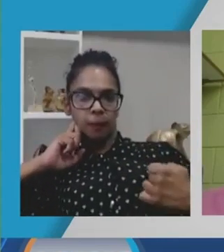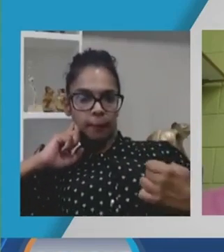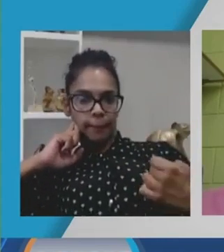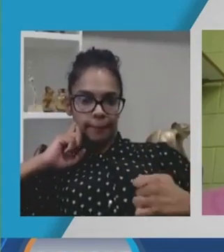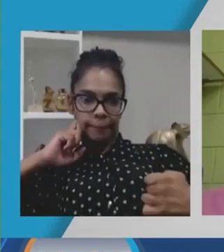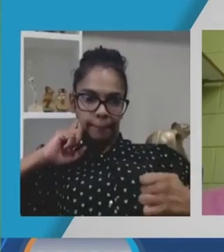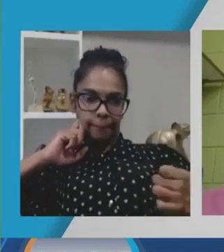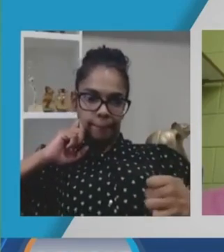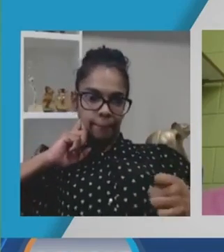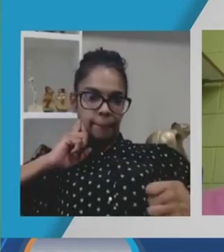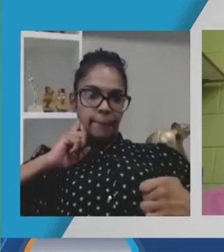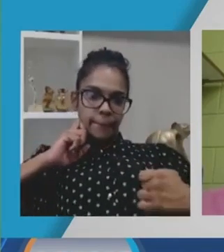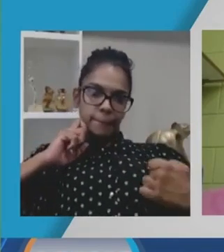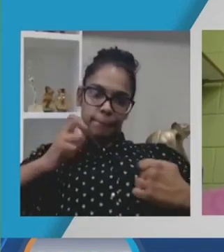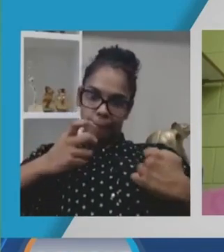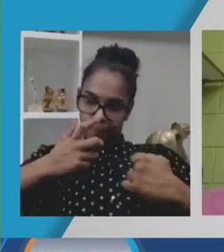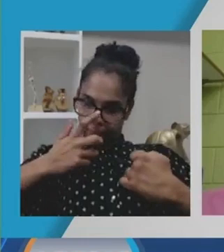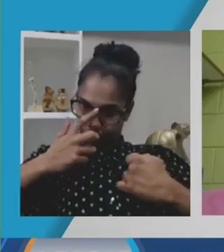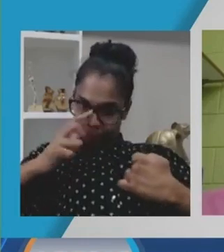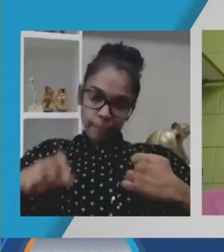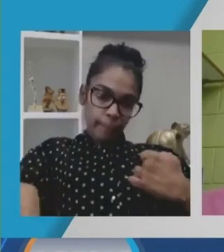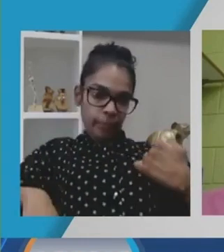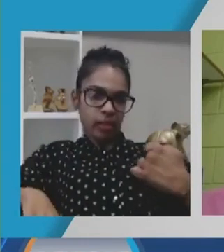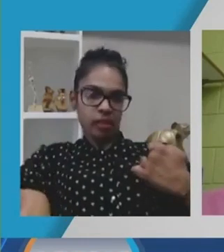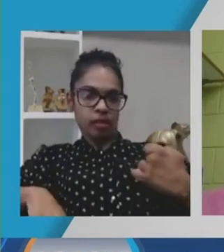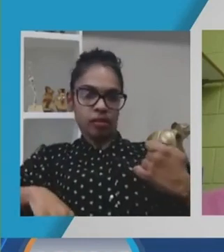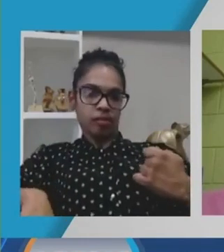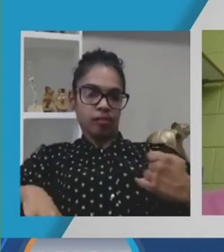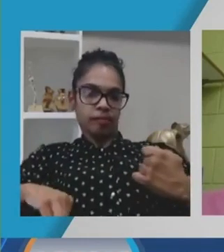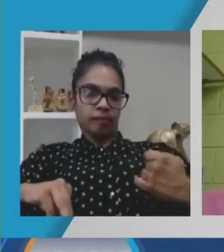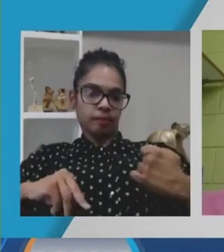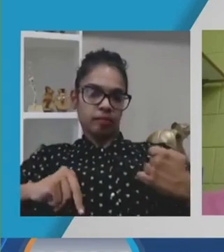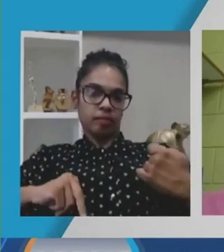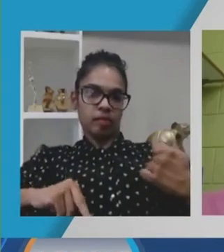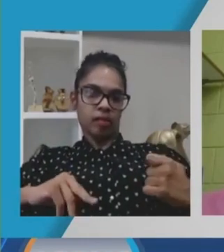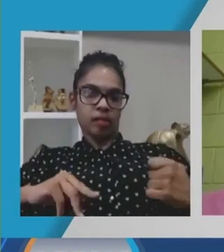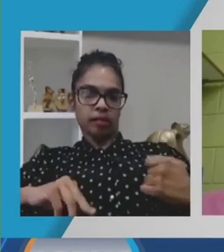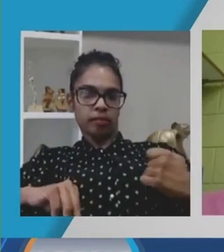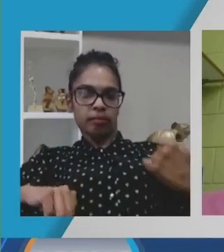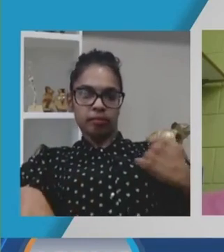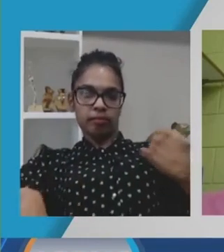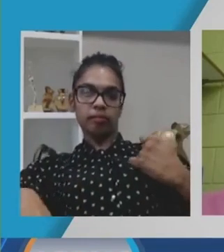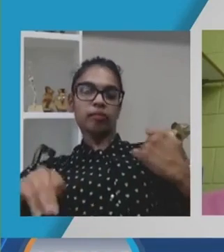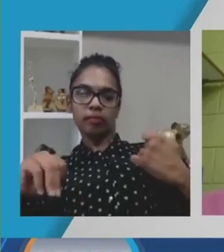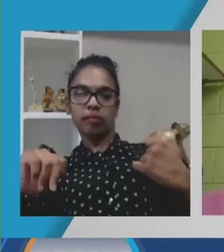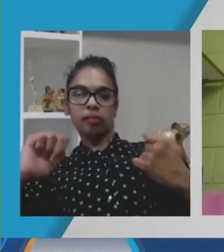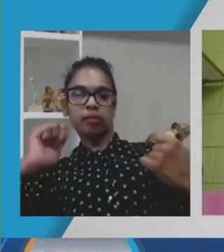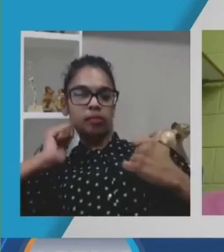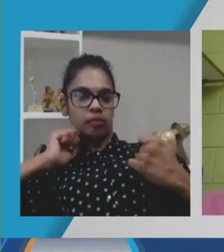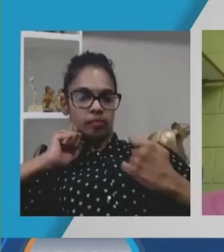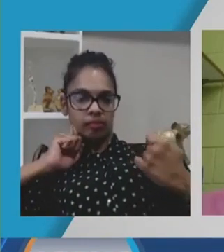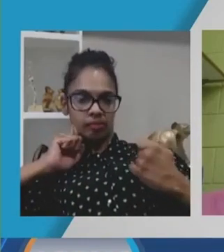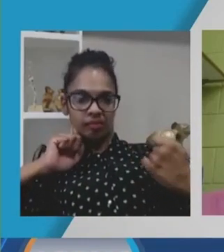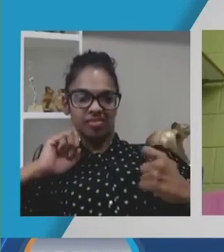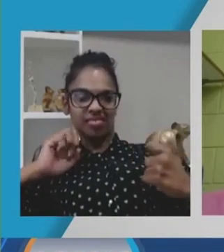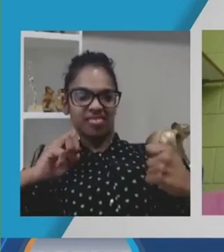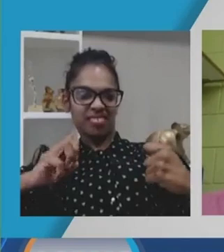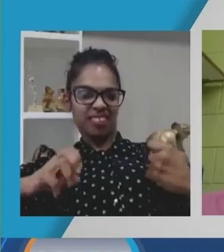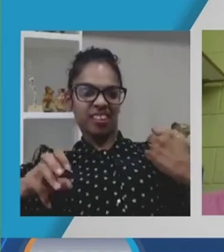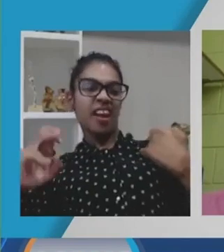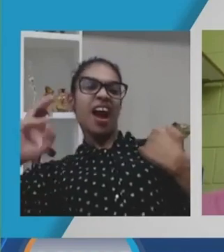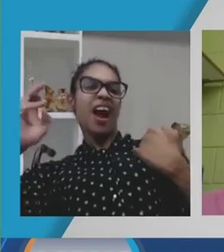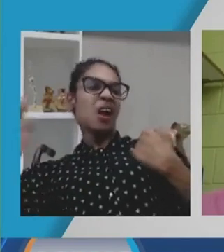just want them to call me at 718-6373, because WhatsApp or text. I usually return all calls and return all WhatsApp